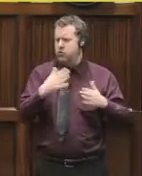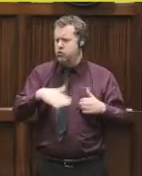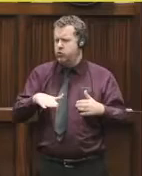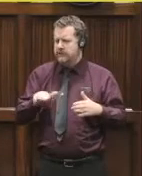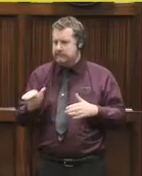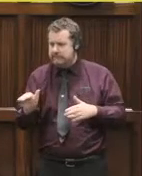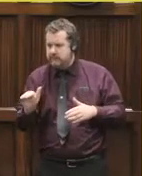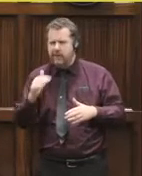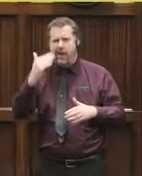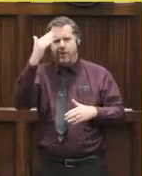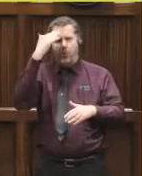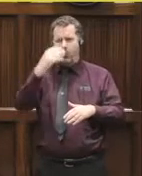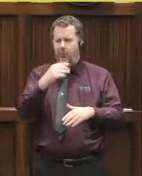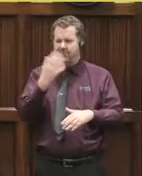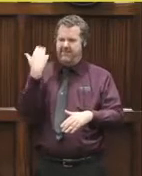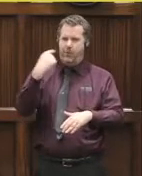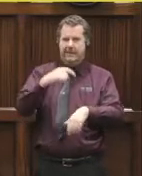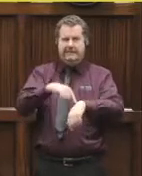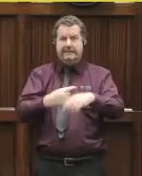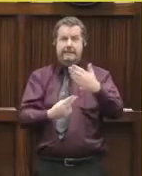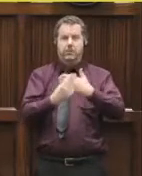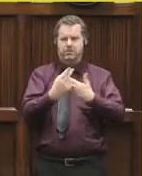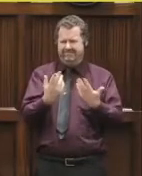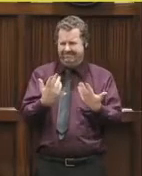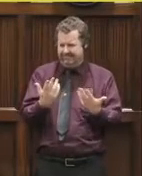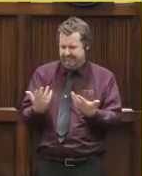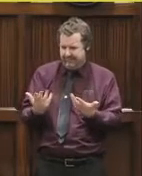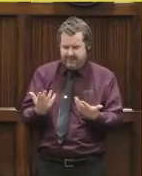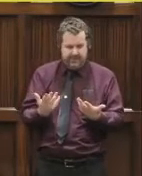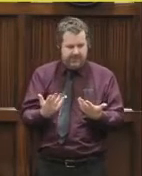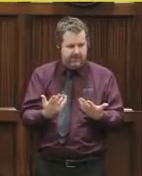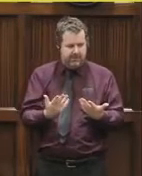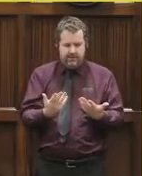you said the time was up, and I suppose that.